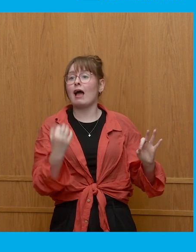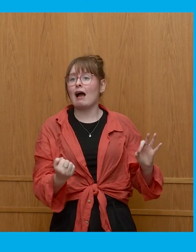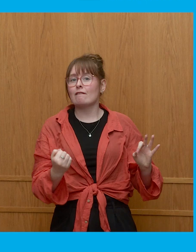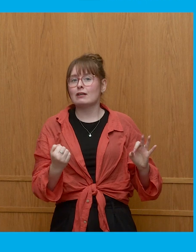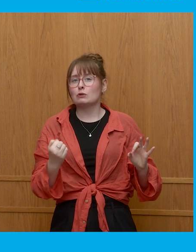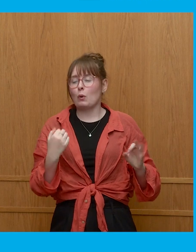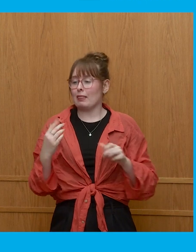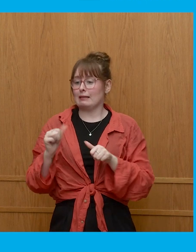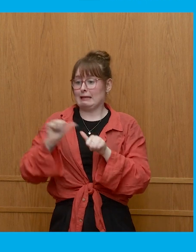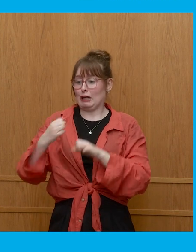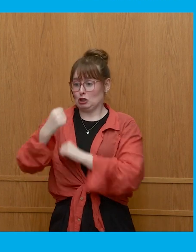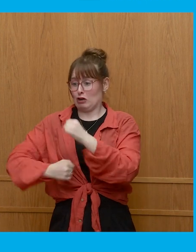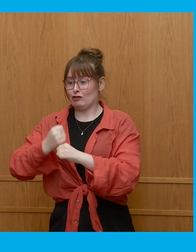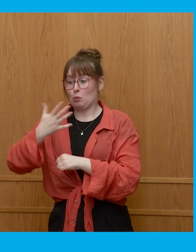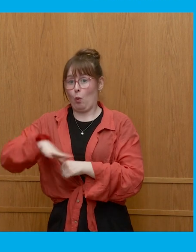the next generation?